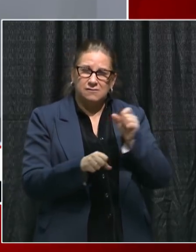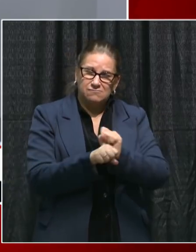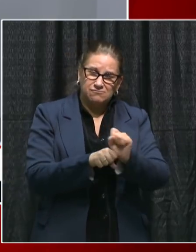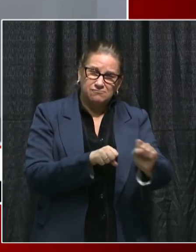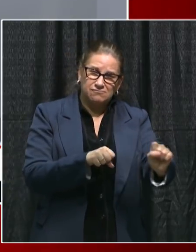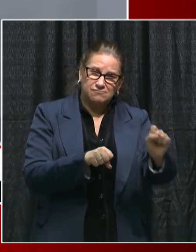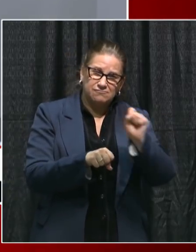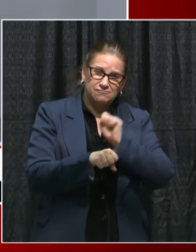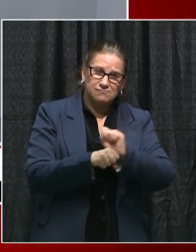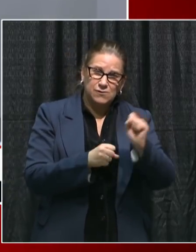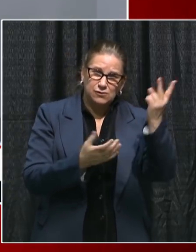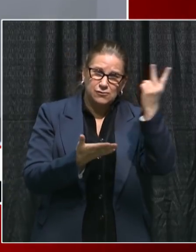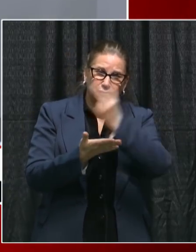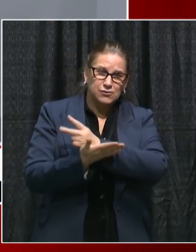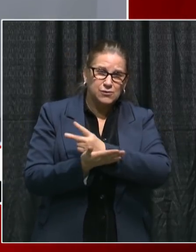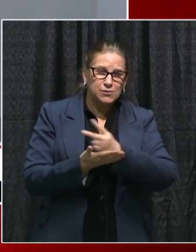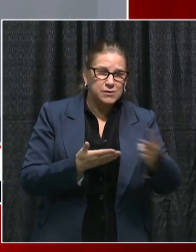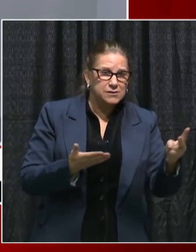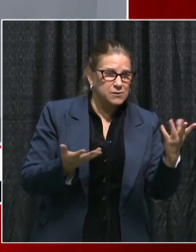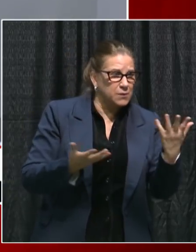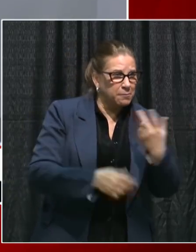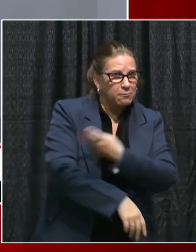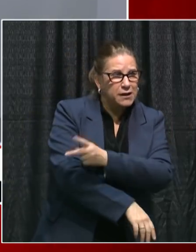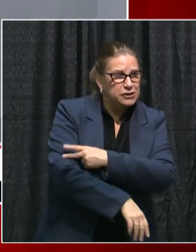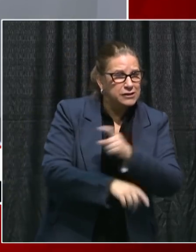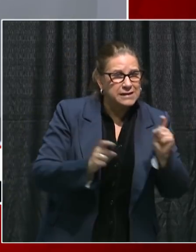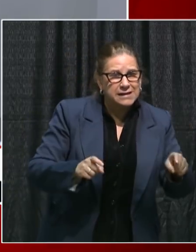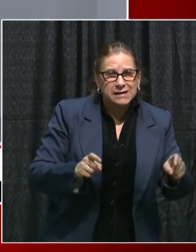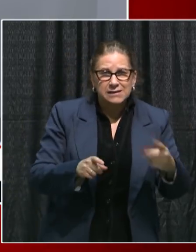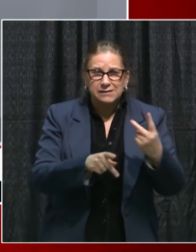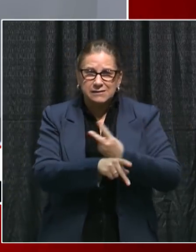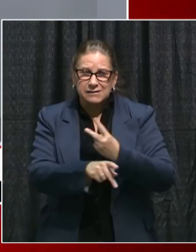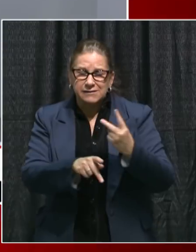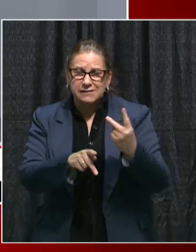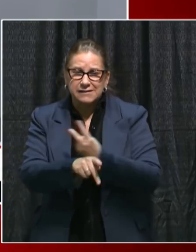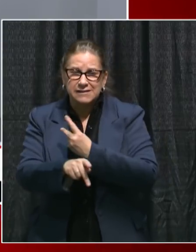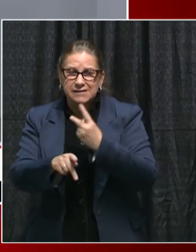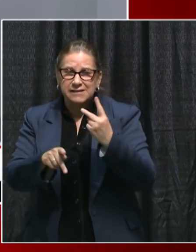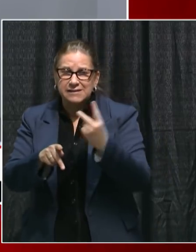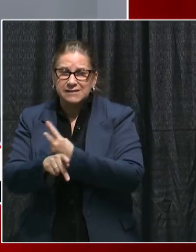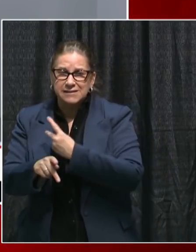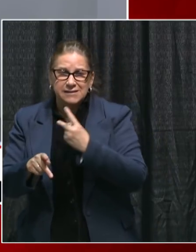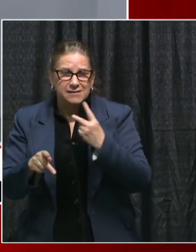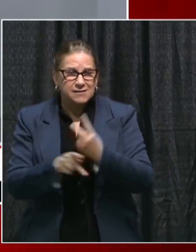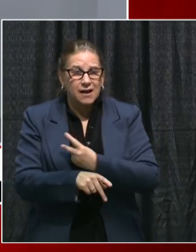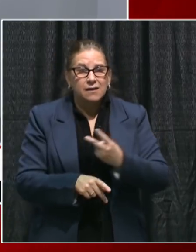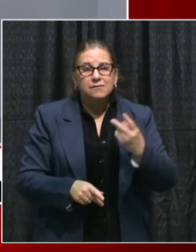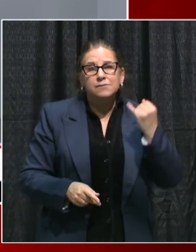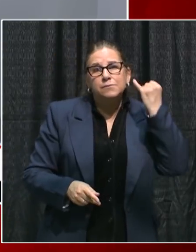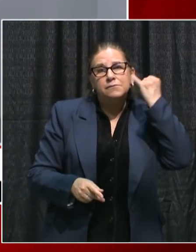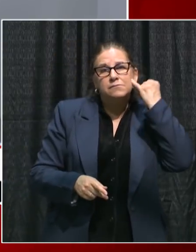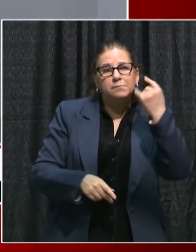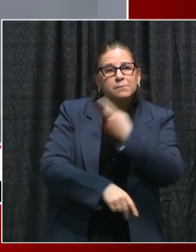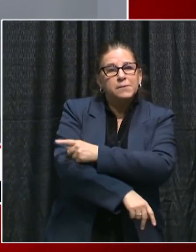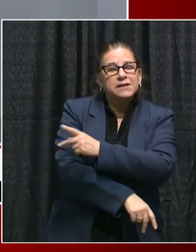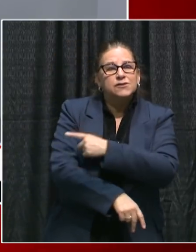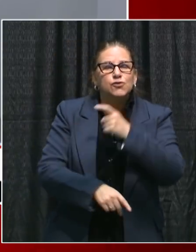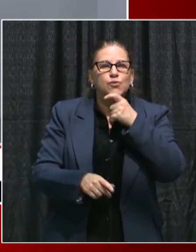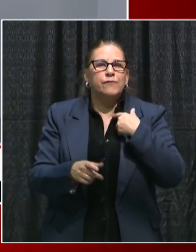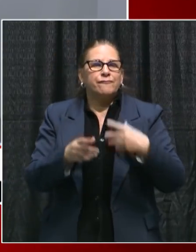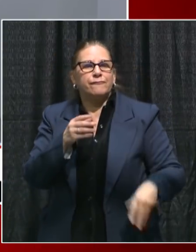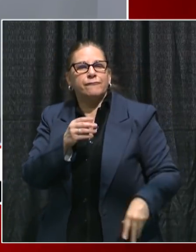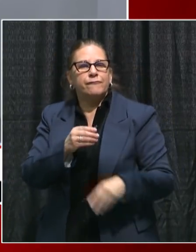of patients here, specifically the needs that are unique to this care setting, which is somewhat different from a typical hospital.